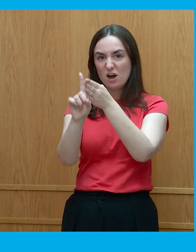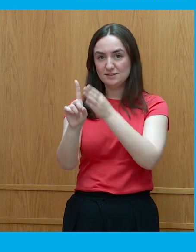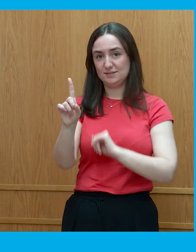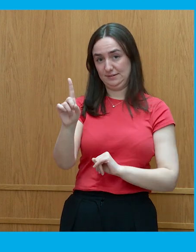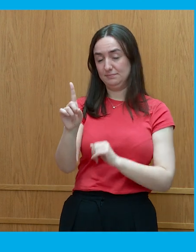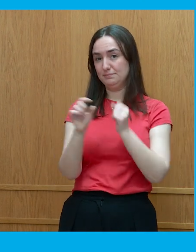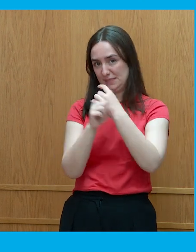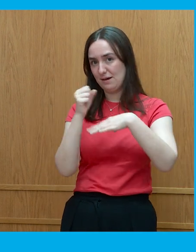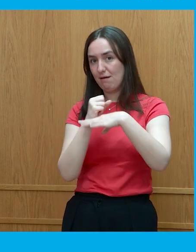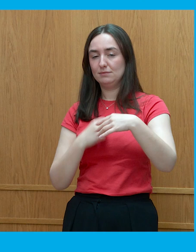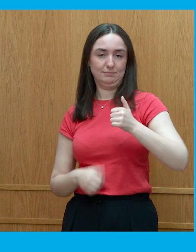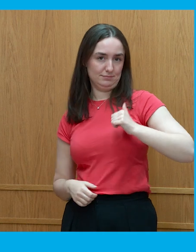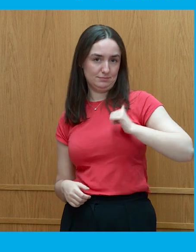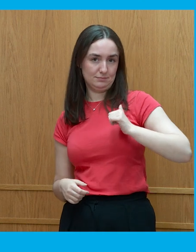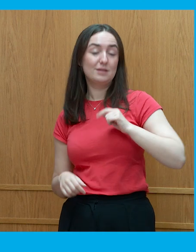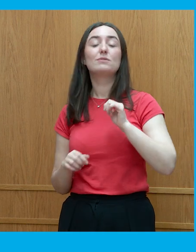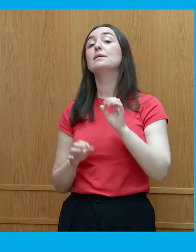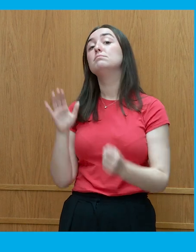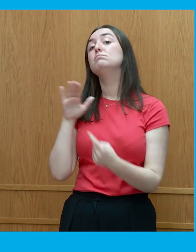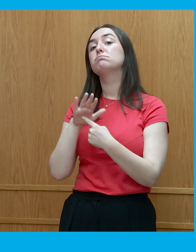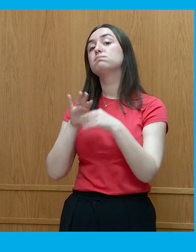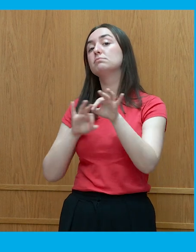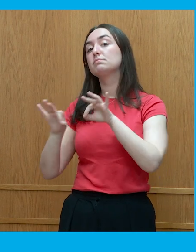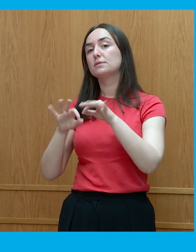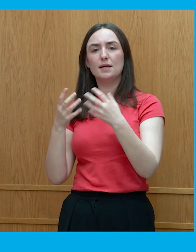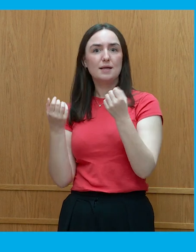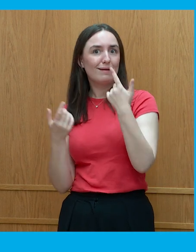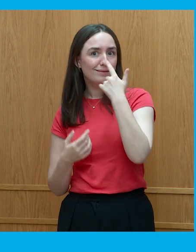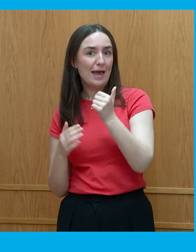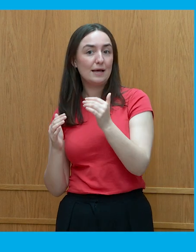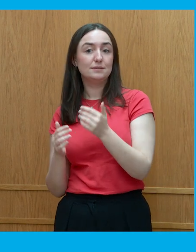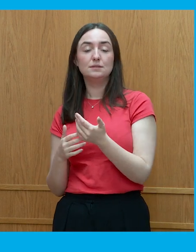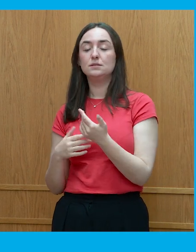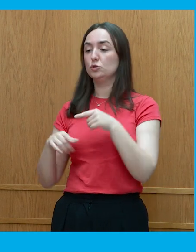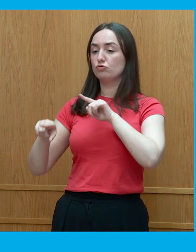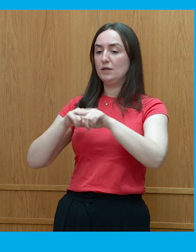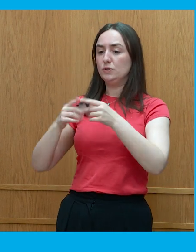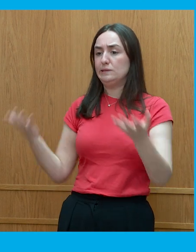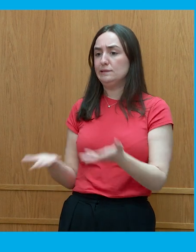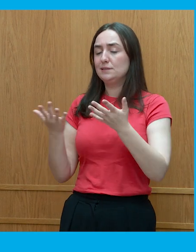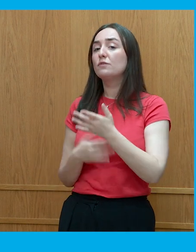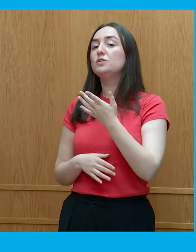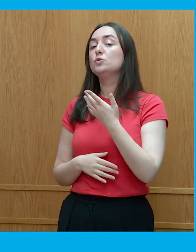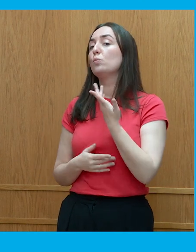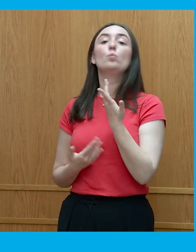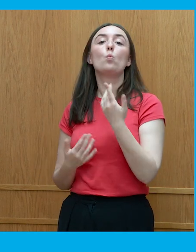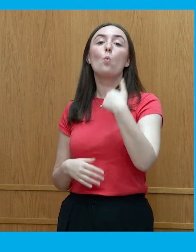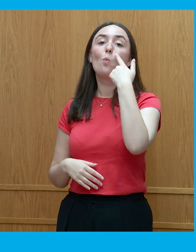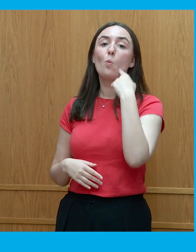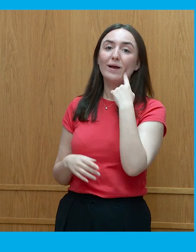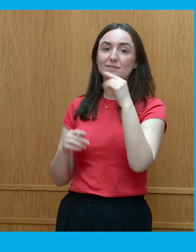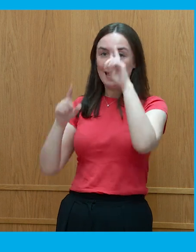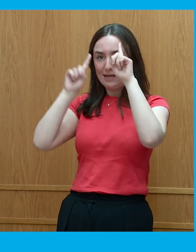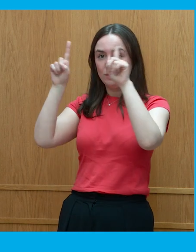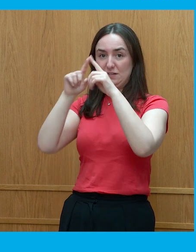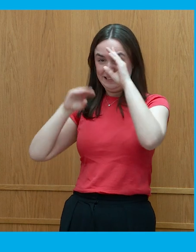I think that's a very important strategy for them is how much can they run up the score with white college-educated women? I think it's a big question.